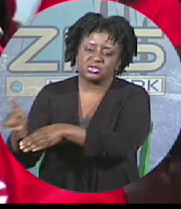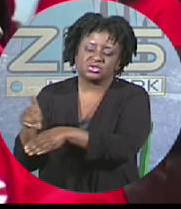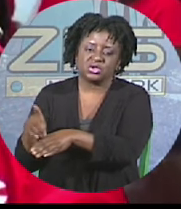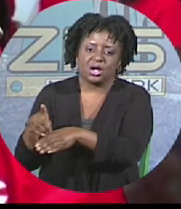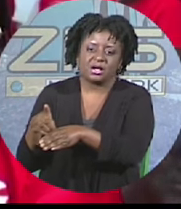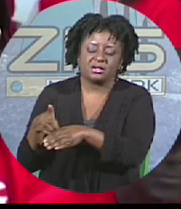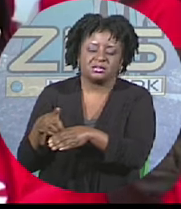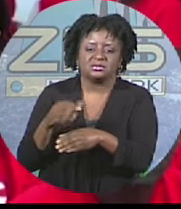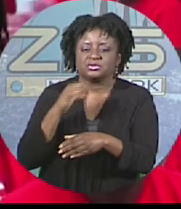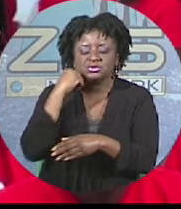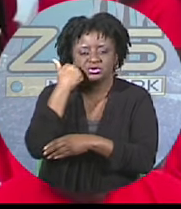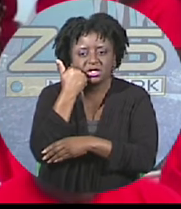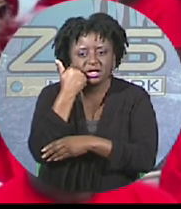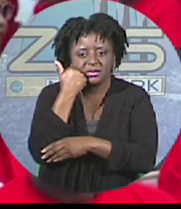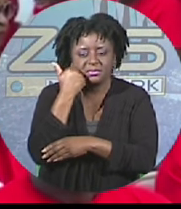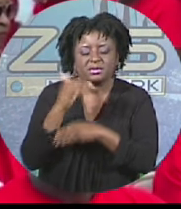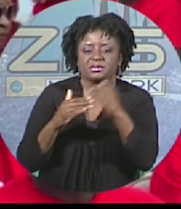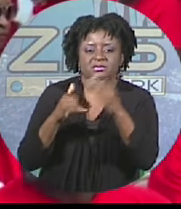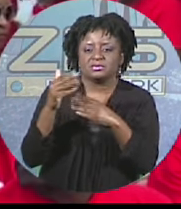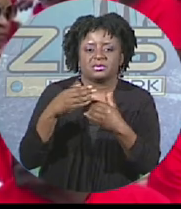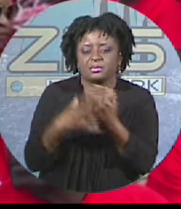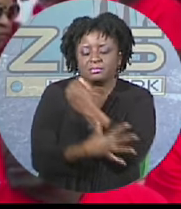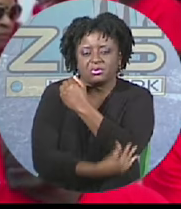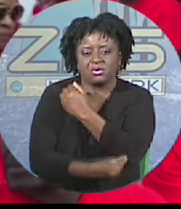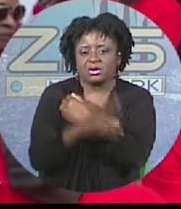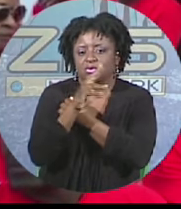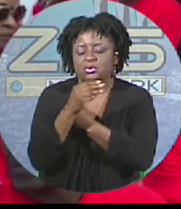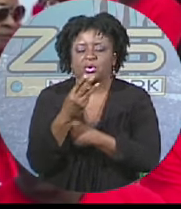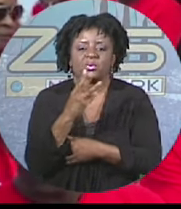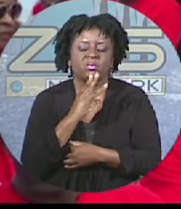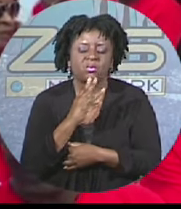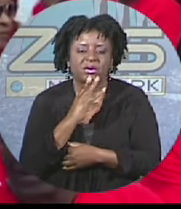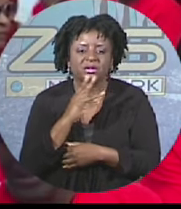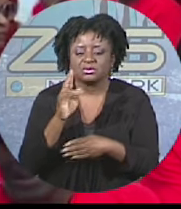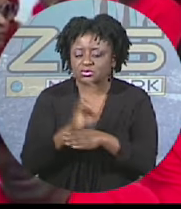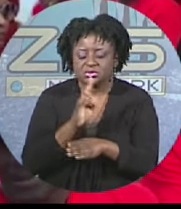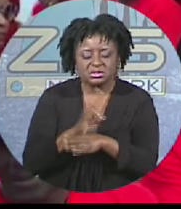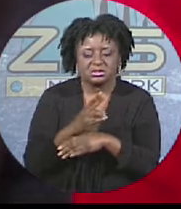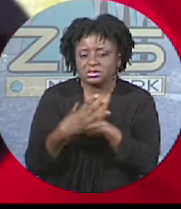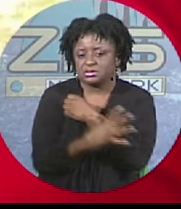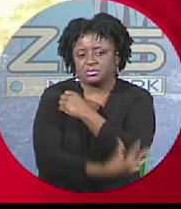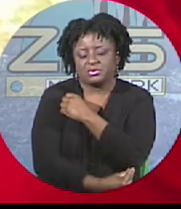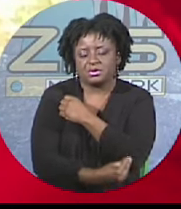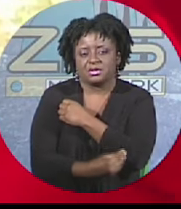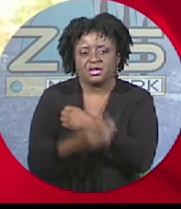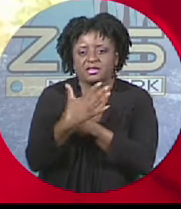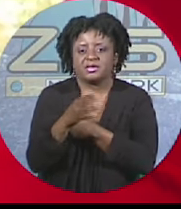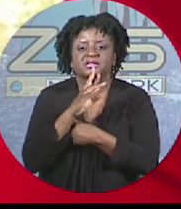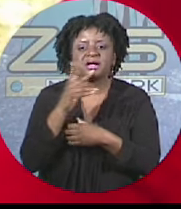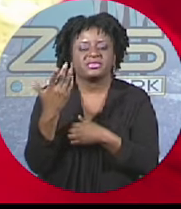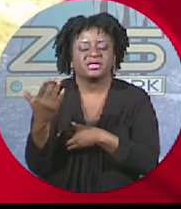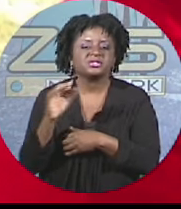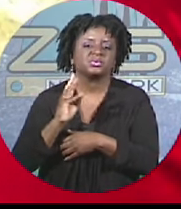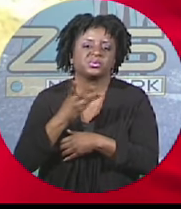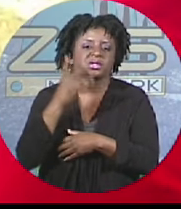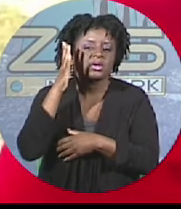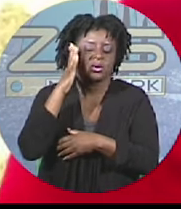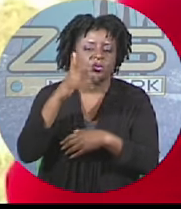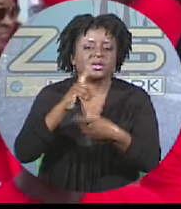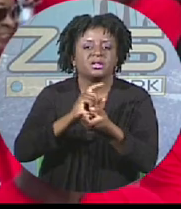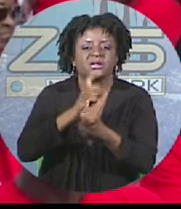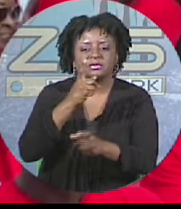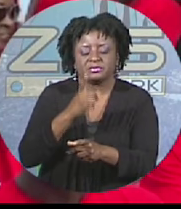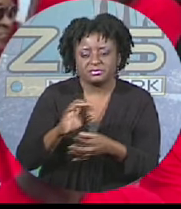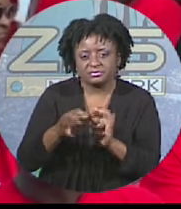infrastructure is poor. There's no water. These are things that we will correct. And I remind it to them, and I ask